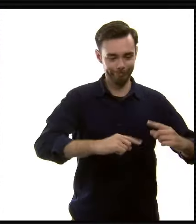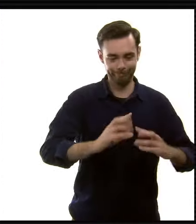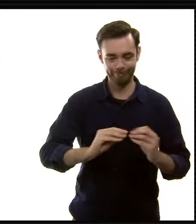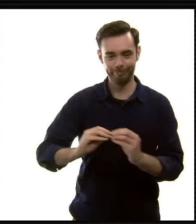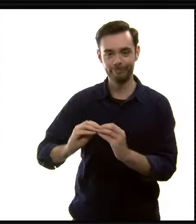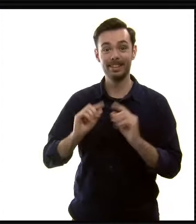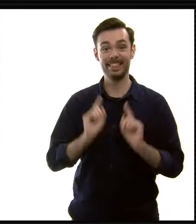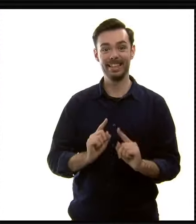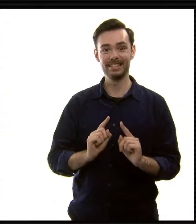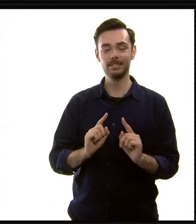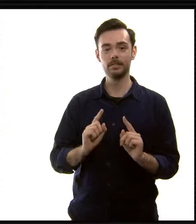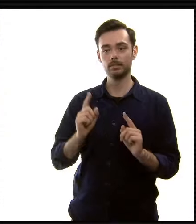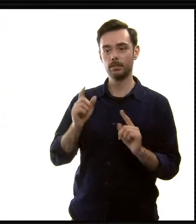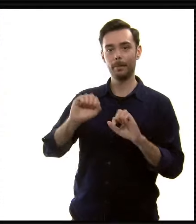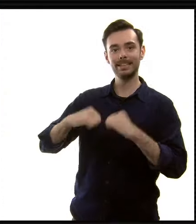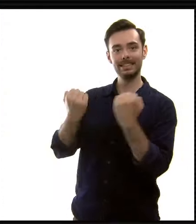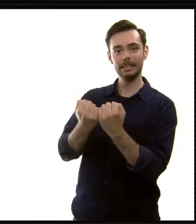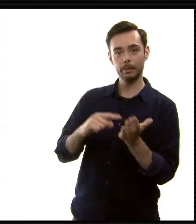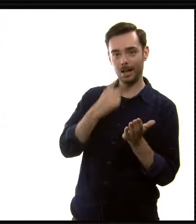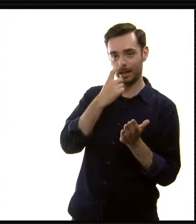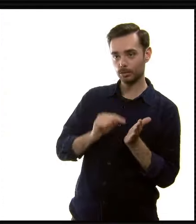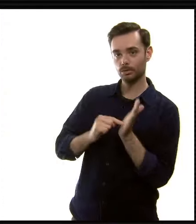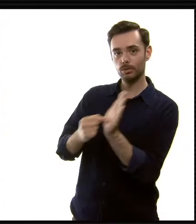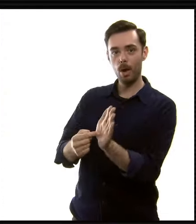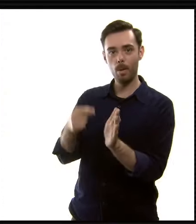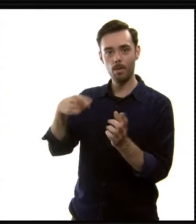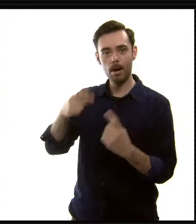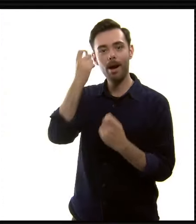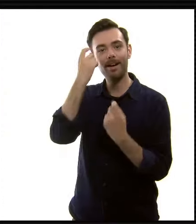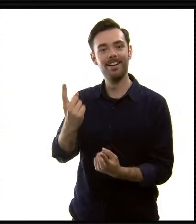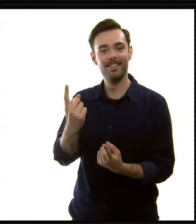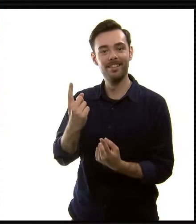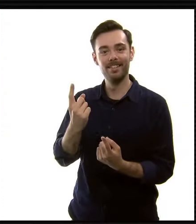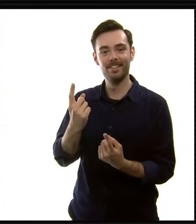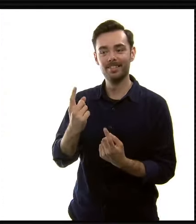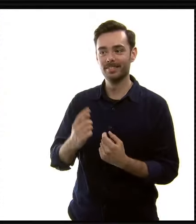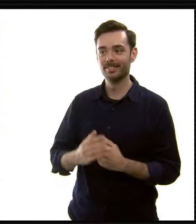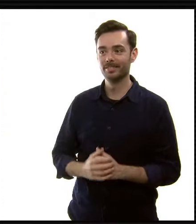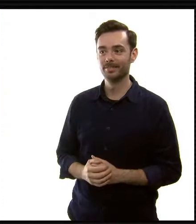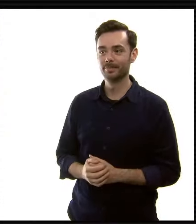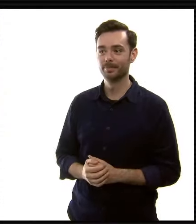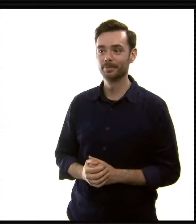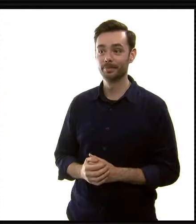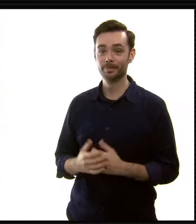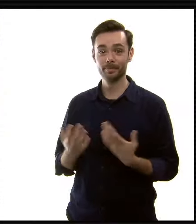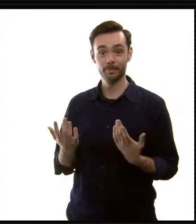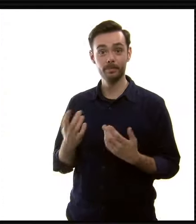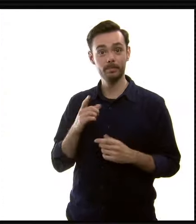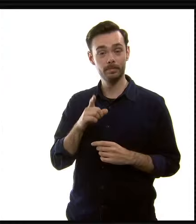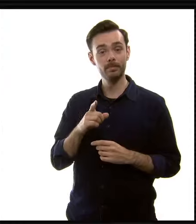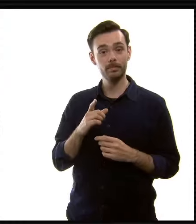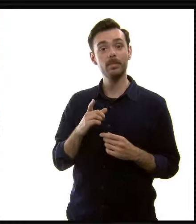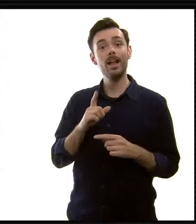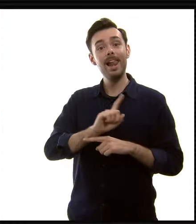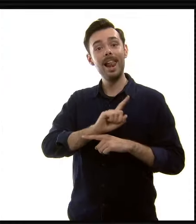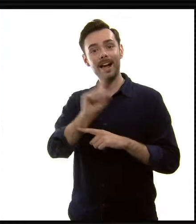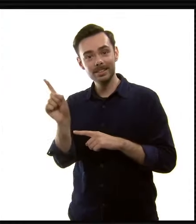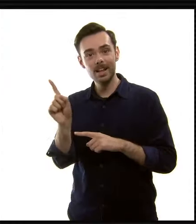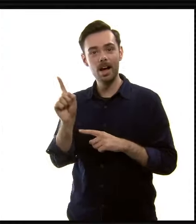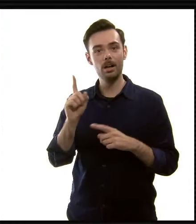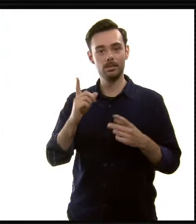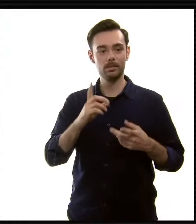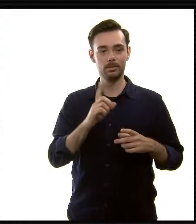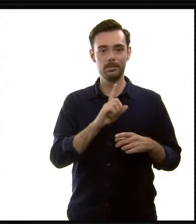across to my team. And eventually we did use some of those builds when we worked with the Lego group for some of the product.